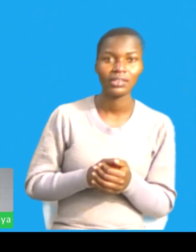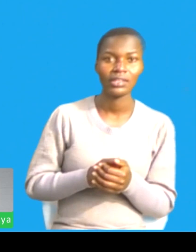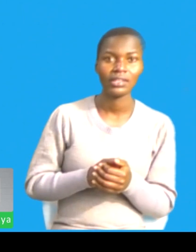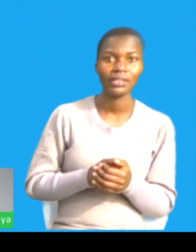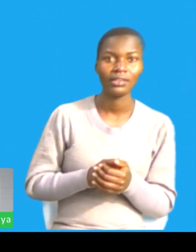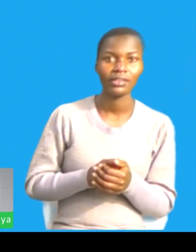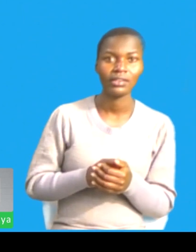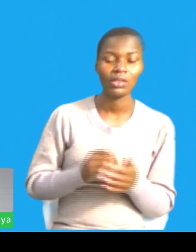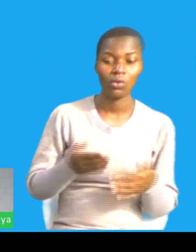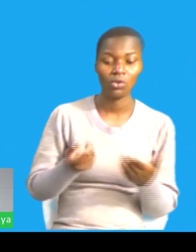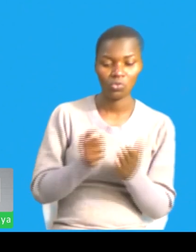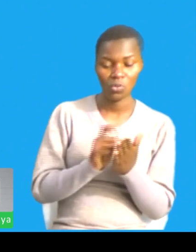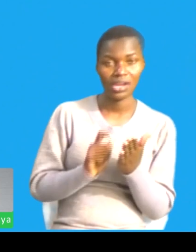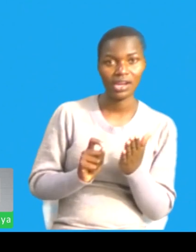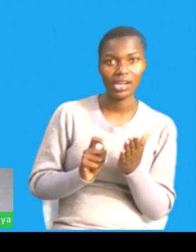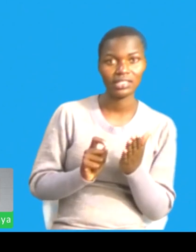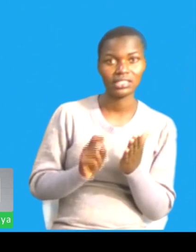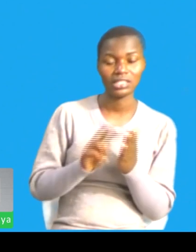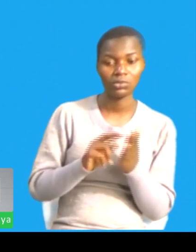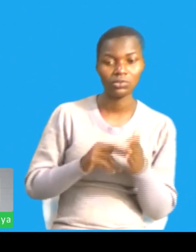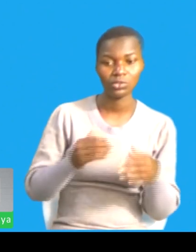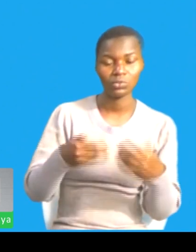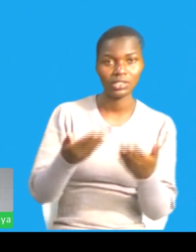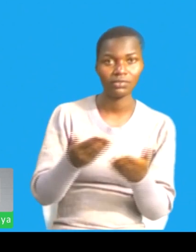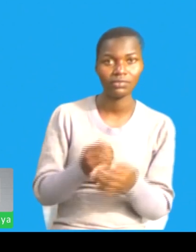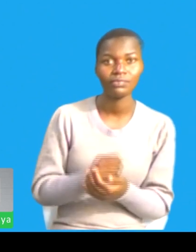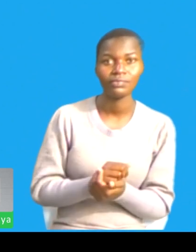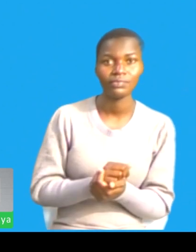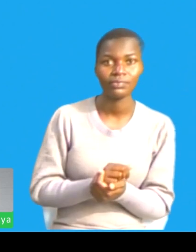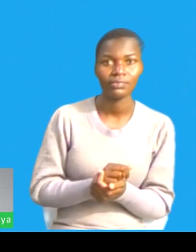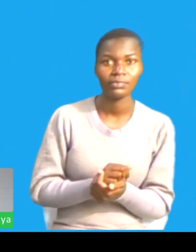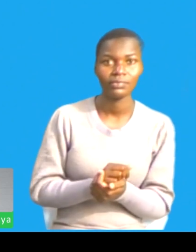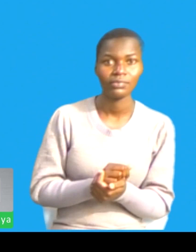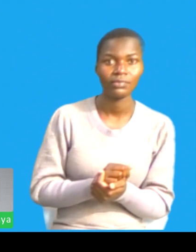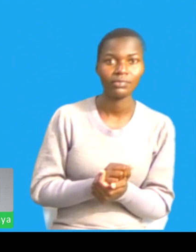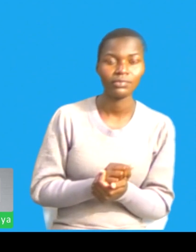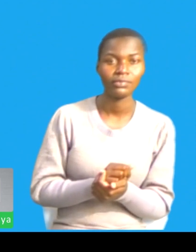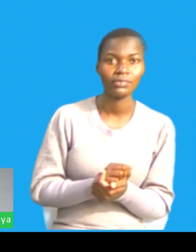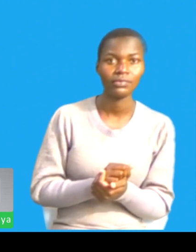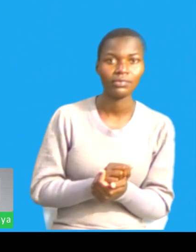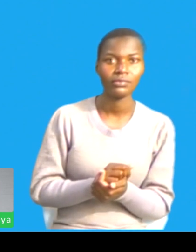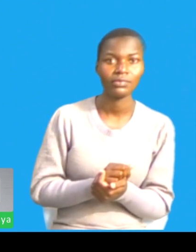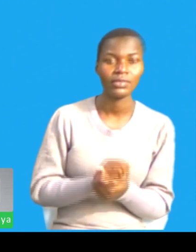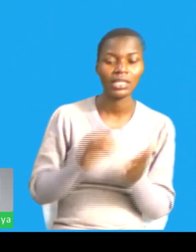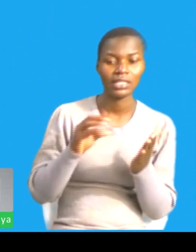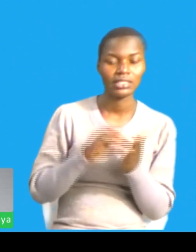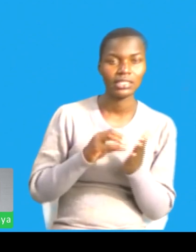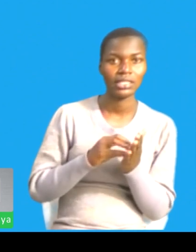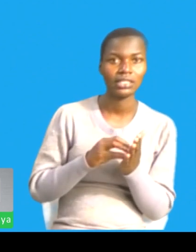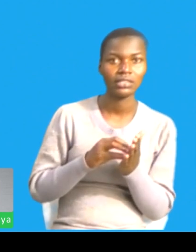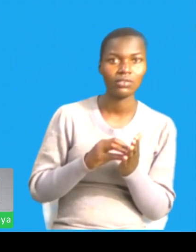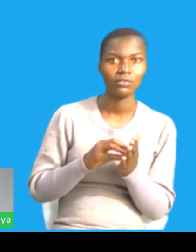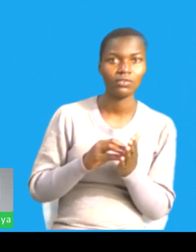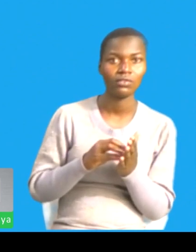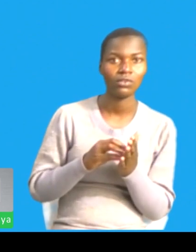ndio tuwapeleke ndio waanze kazi? Status ya EACC na Bwana Oginde, is it still on? Bwana